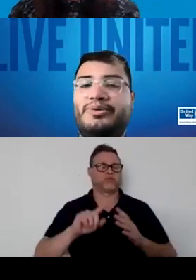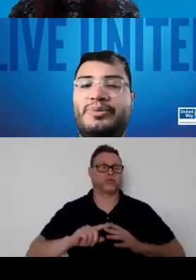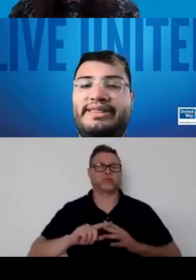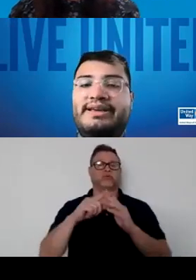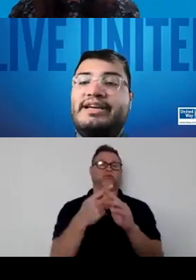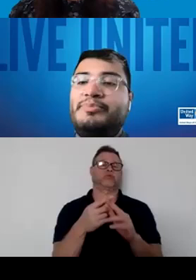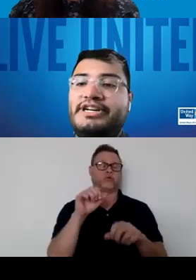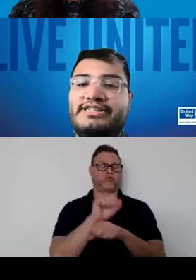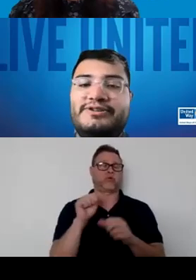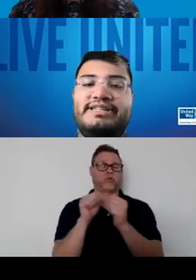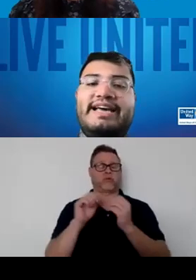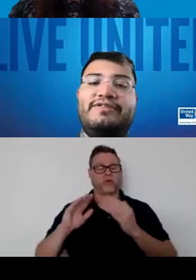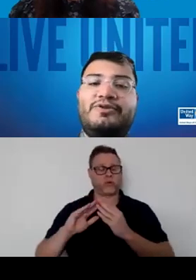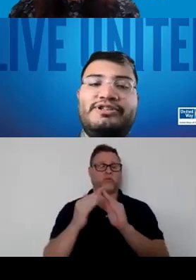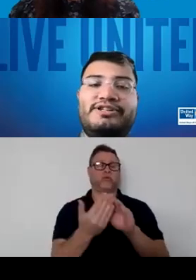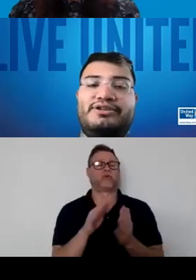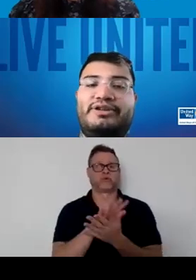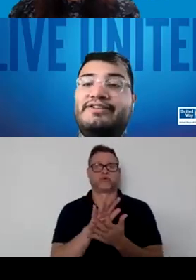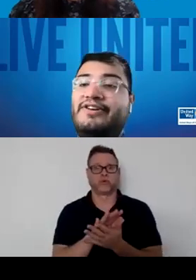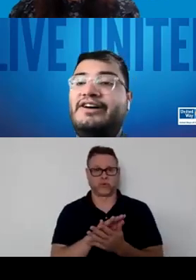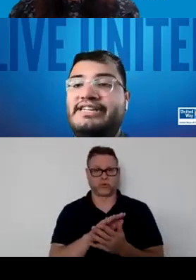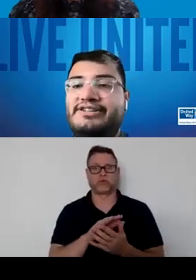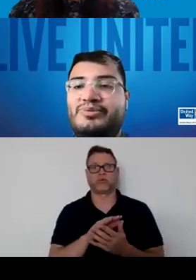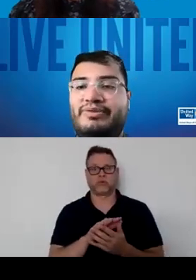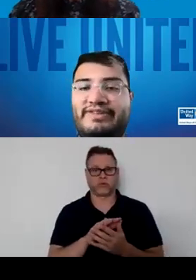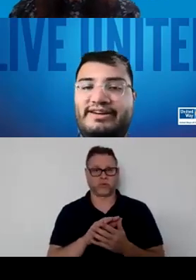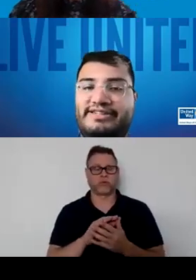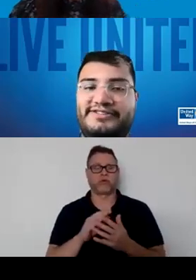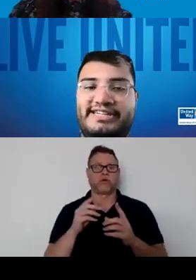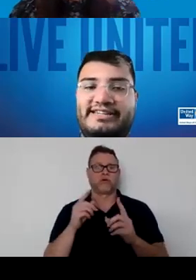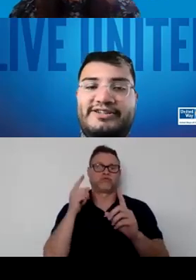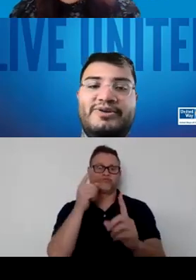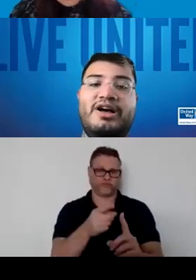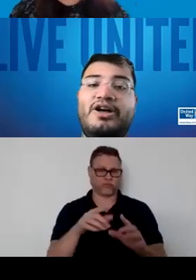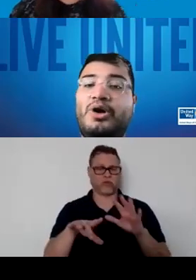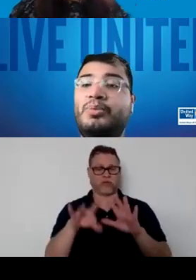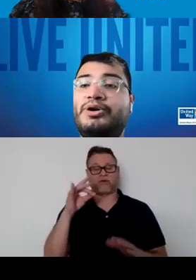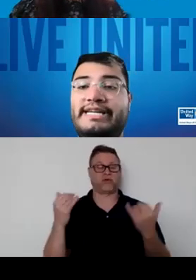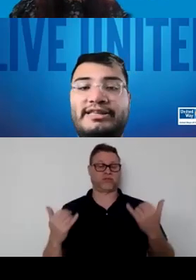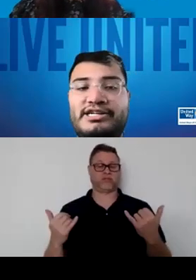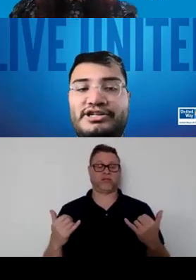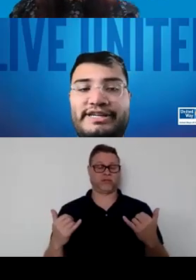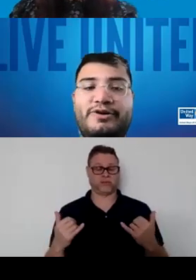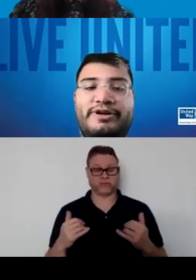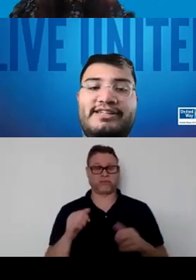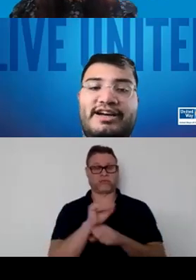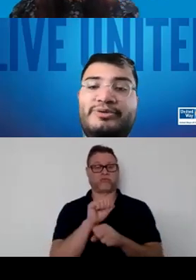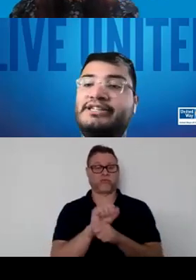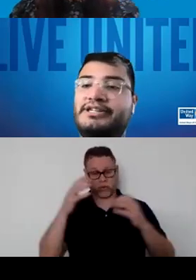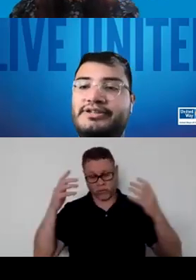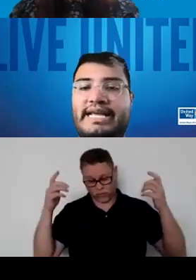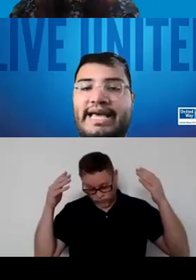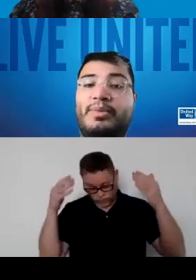our work with community schools, and that of course gradually evolved into where we find ourselves today. So although our work did largely focus